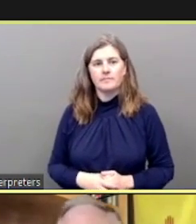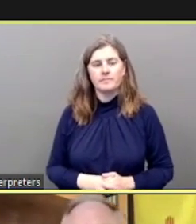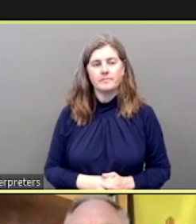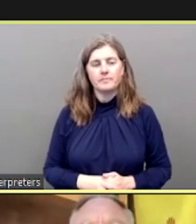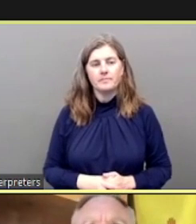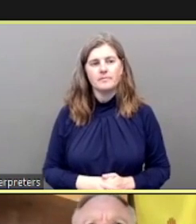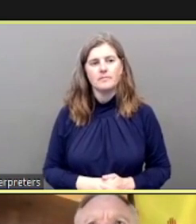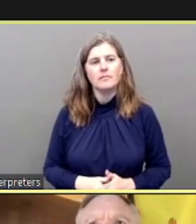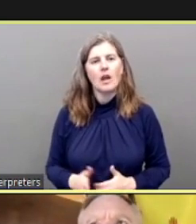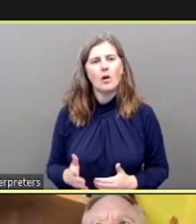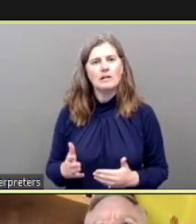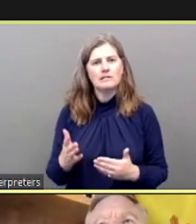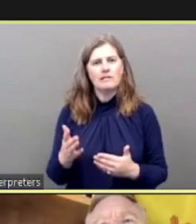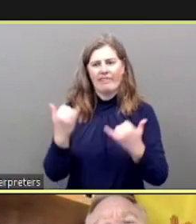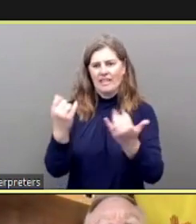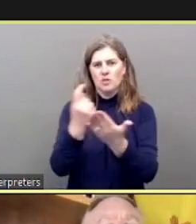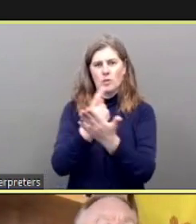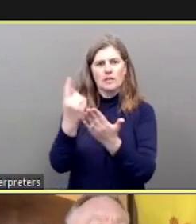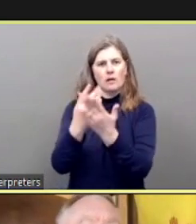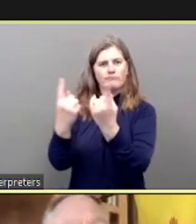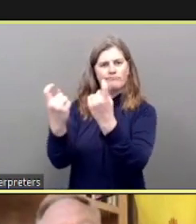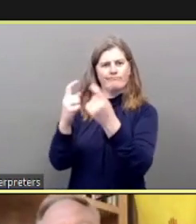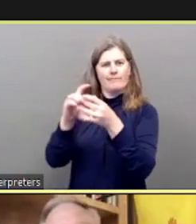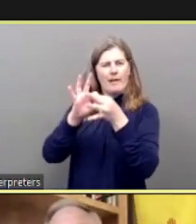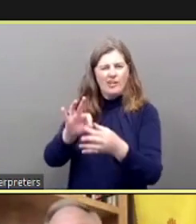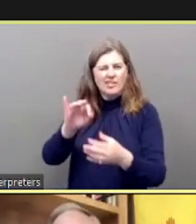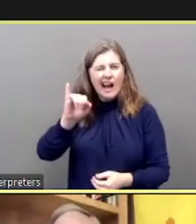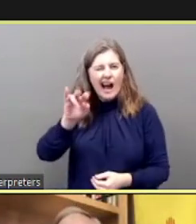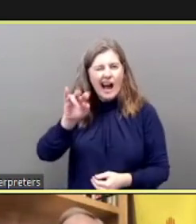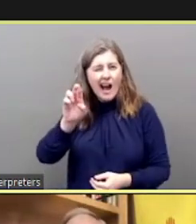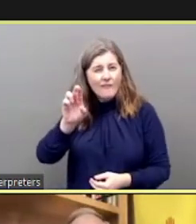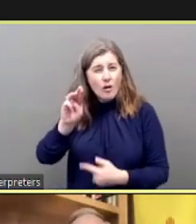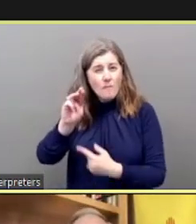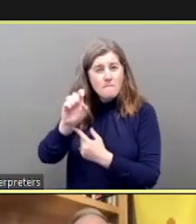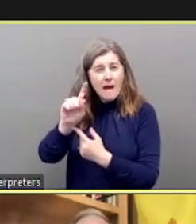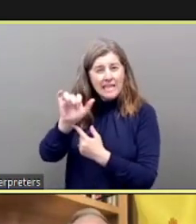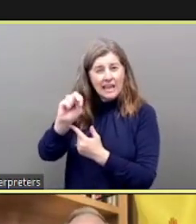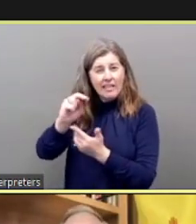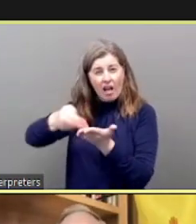We got some questions this week about ivermectin. And,